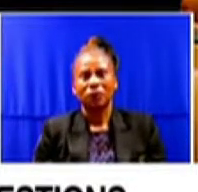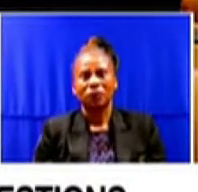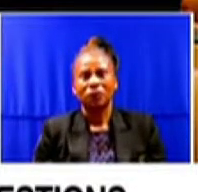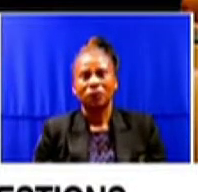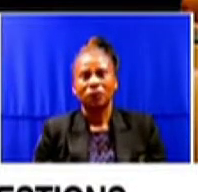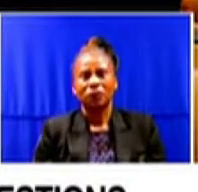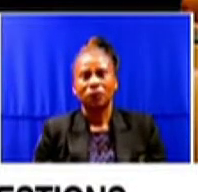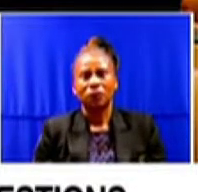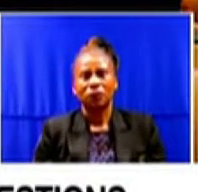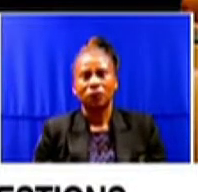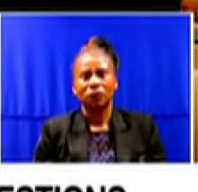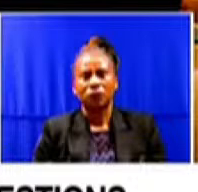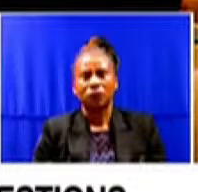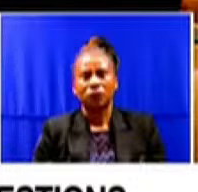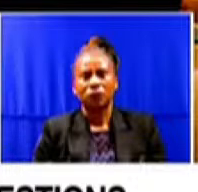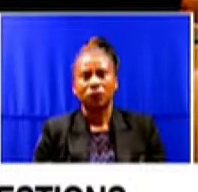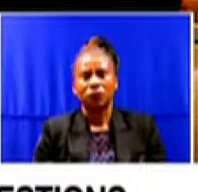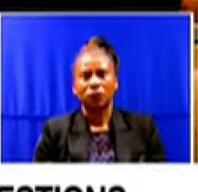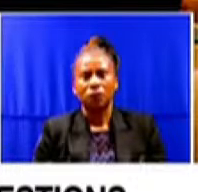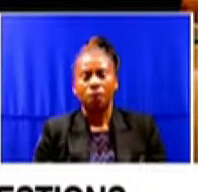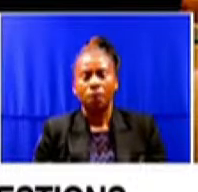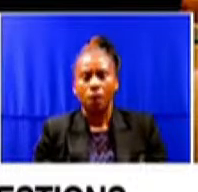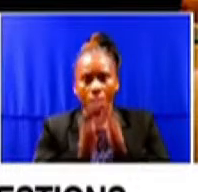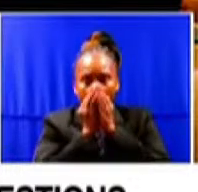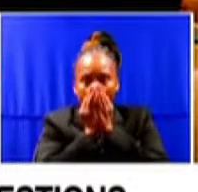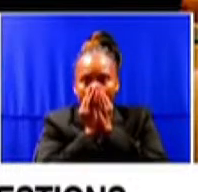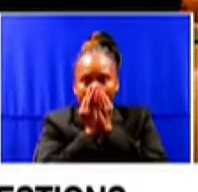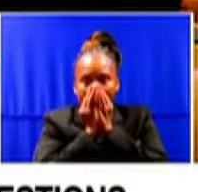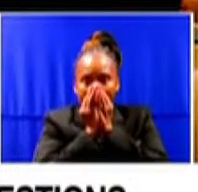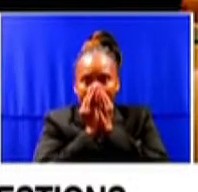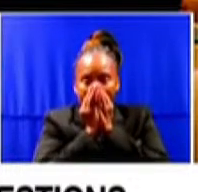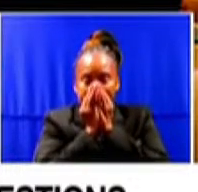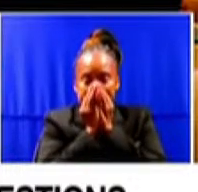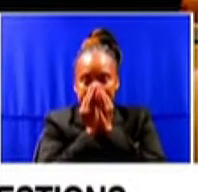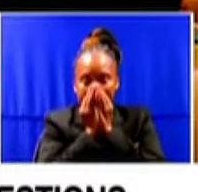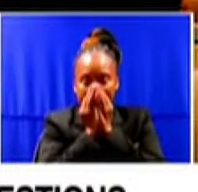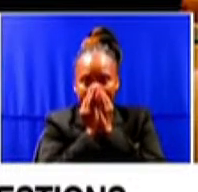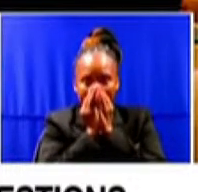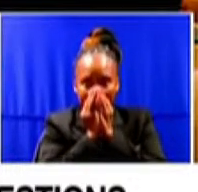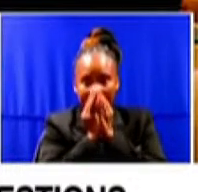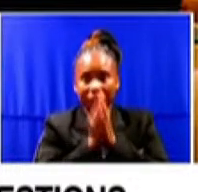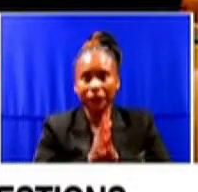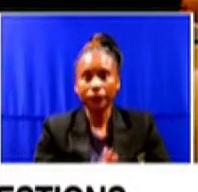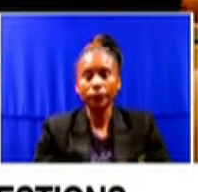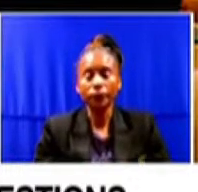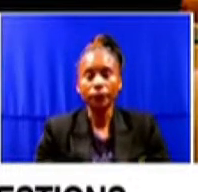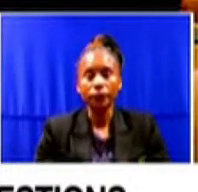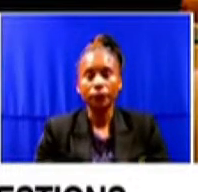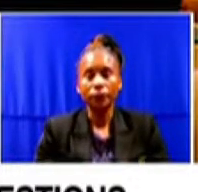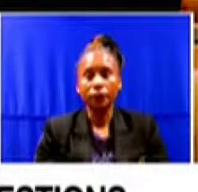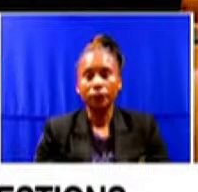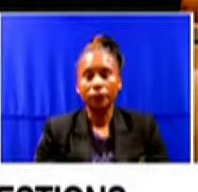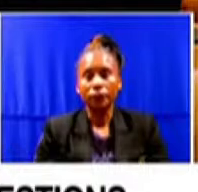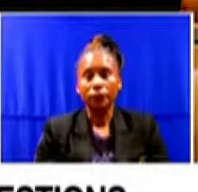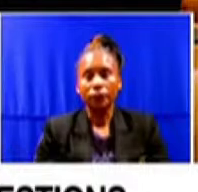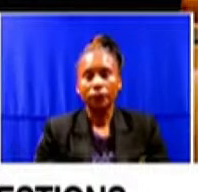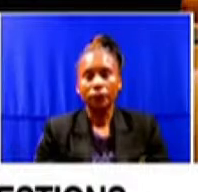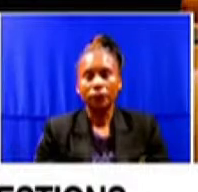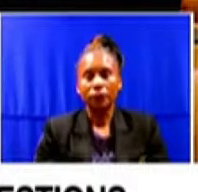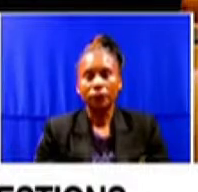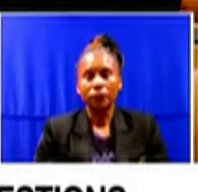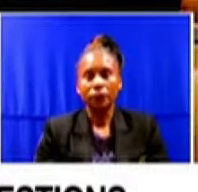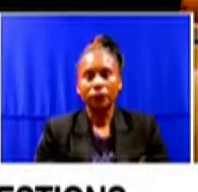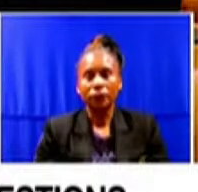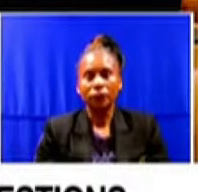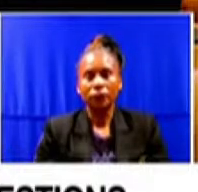has only allocated 4.3 billion rands for this financial year to vaccinate the entirety of South